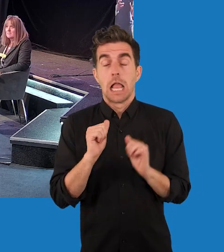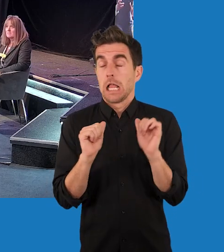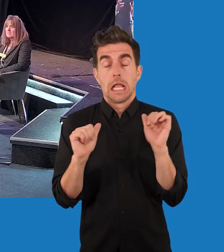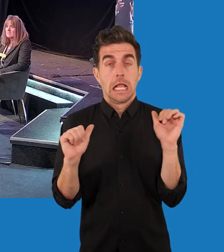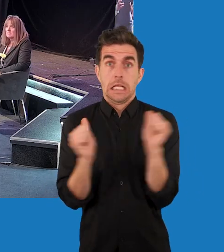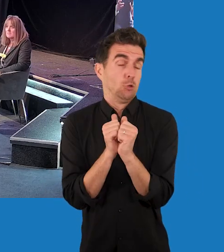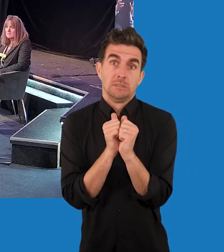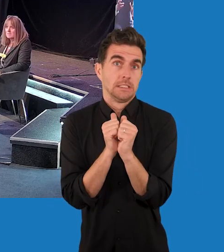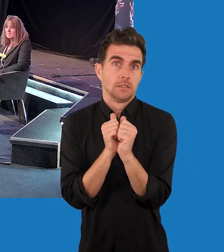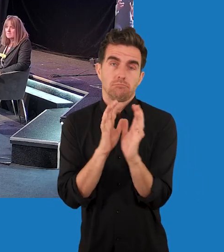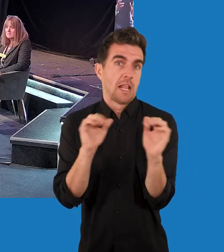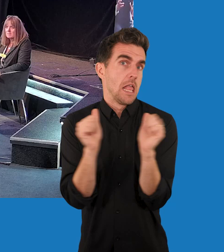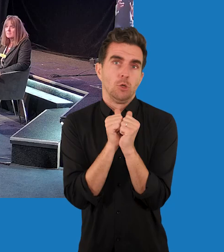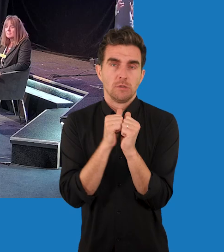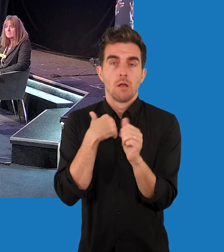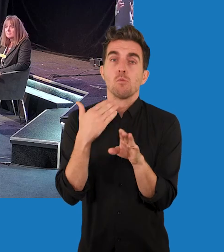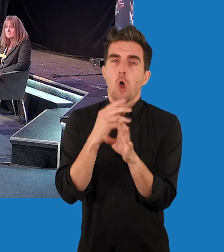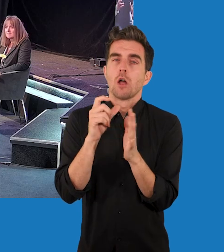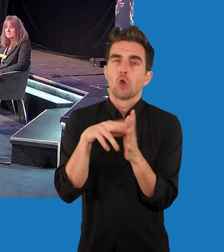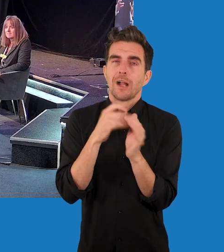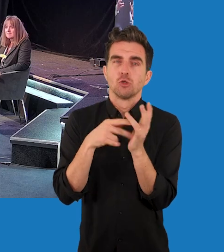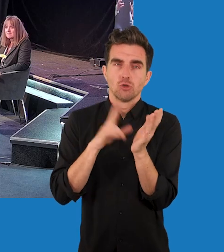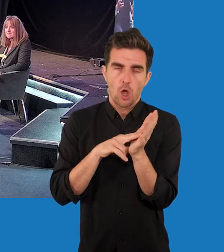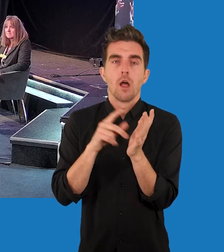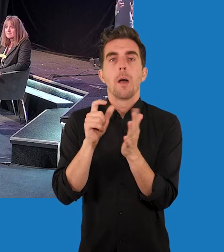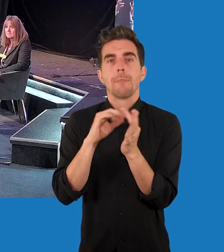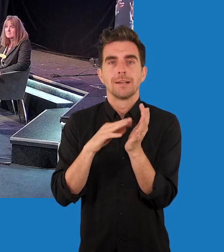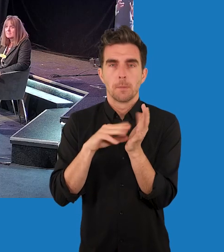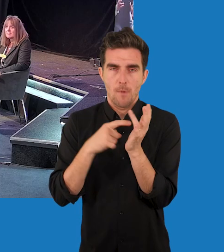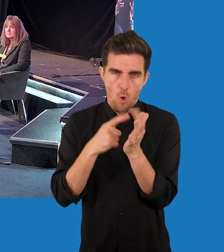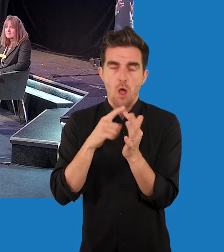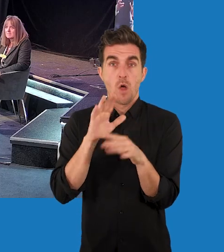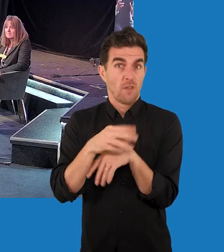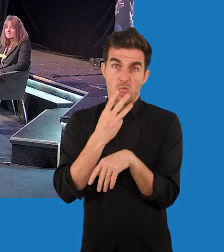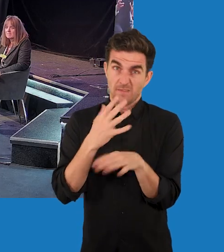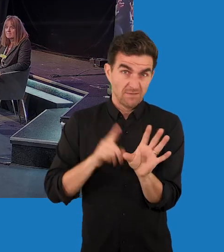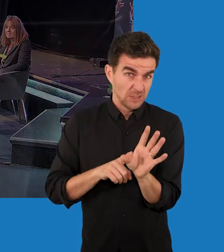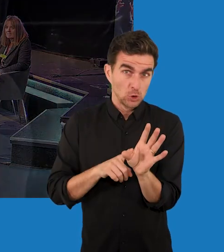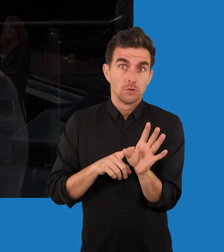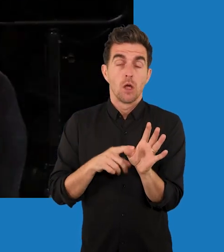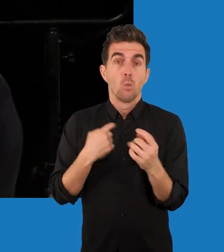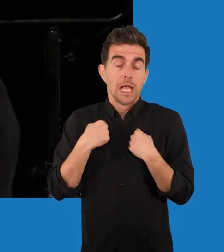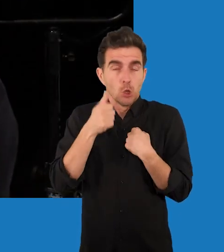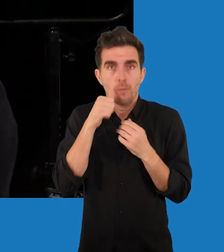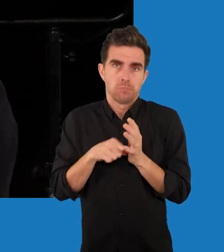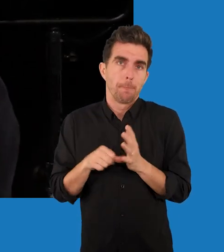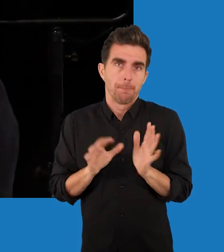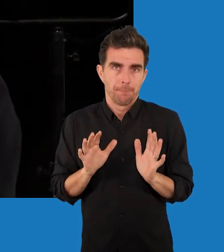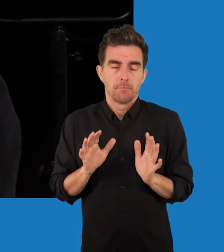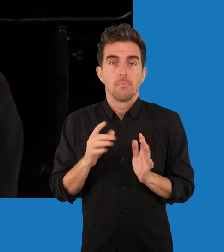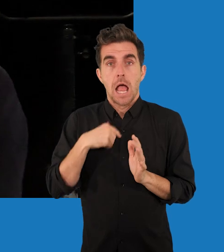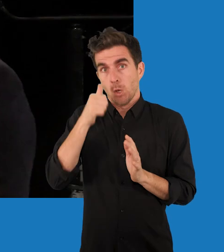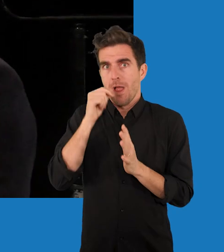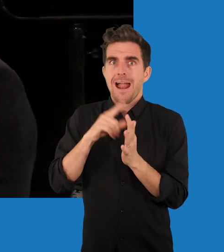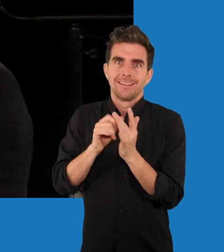Yes, I agree. I completely agree. We've been working on the Doddington and the Patmore, as I say, for over 35 years now, and we do know the